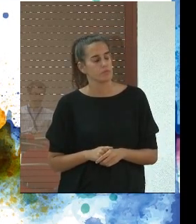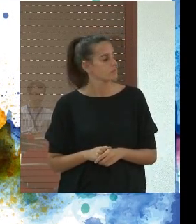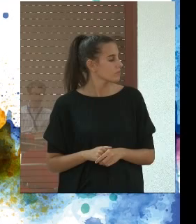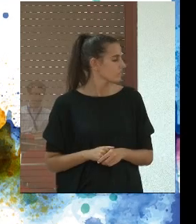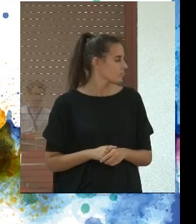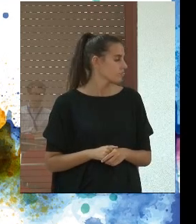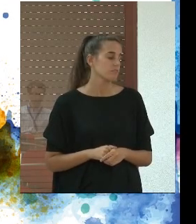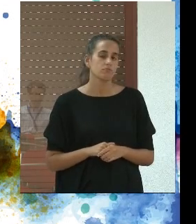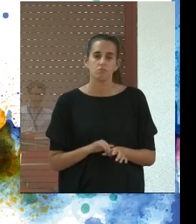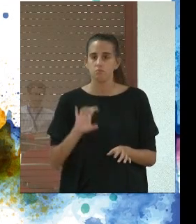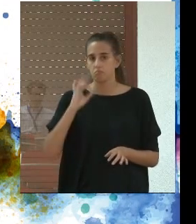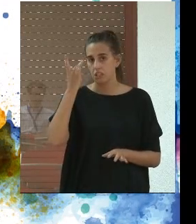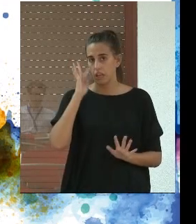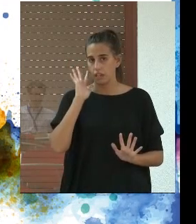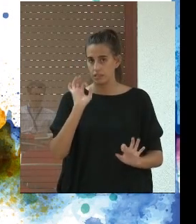or left.